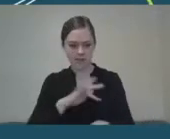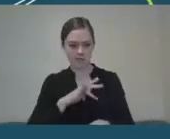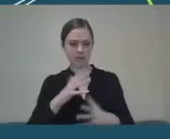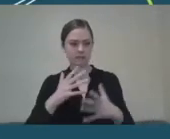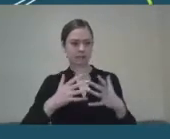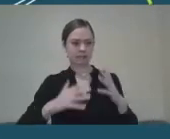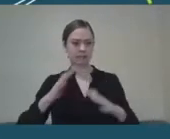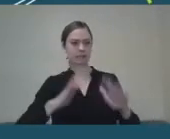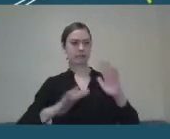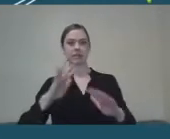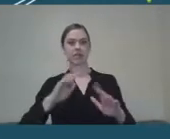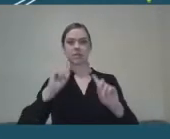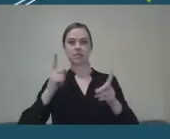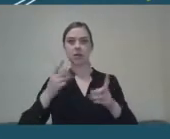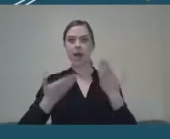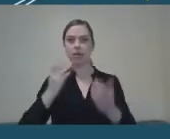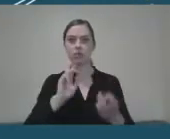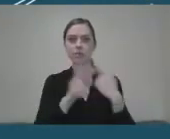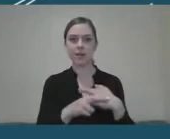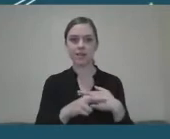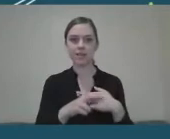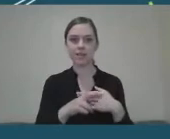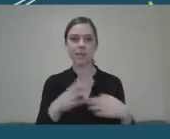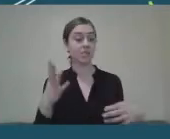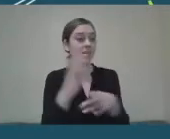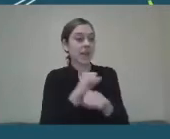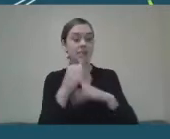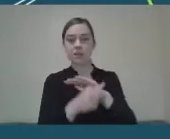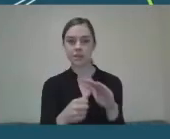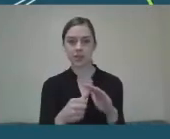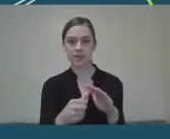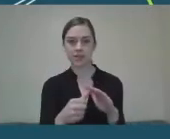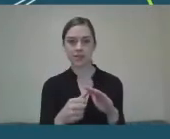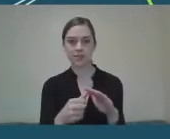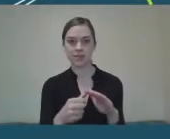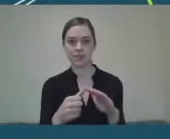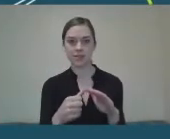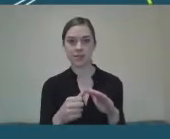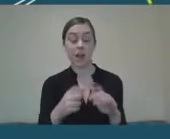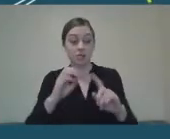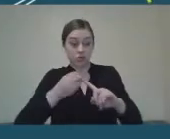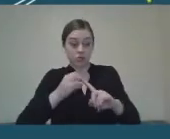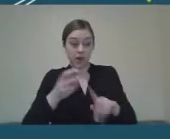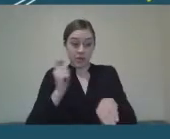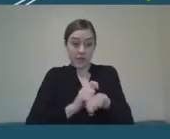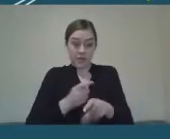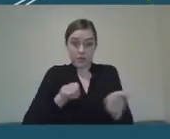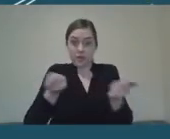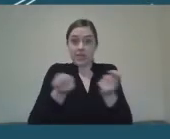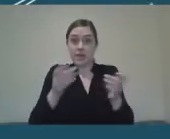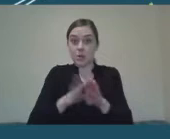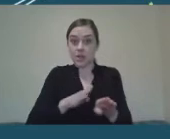say, because this is something I've never experienced. This is something that I've tried my best to deal with. And I have